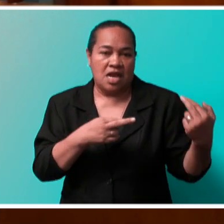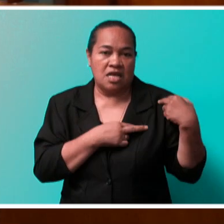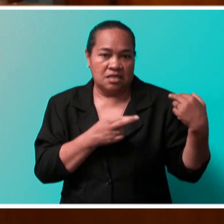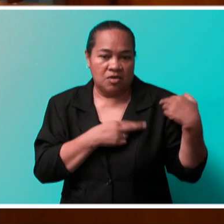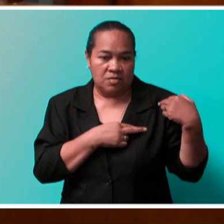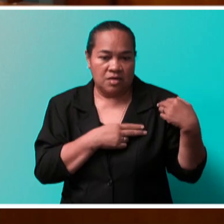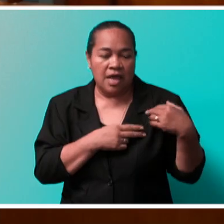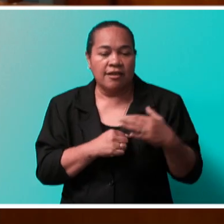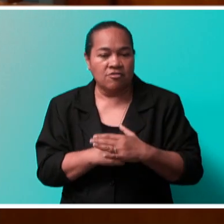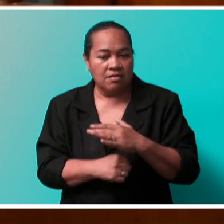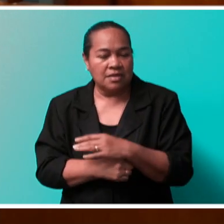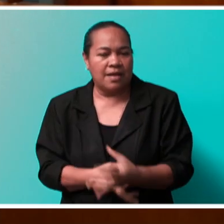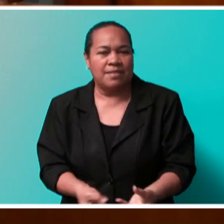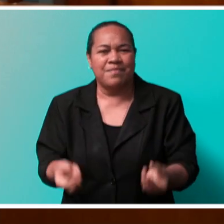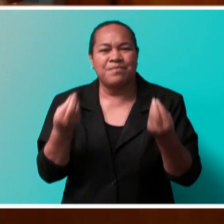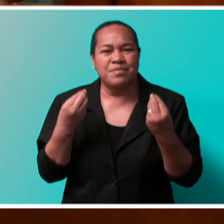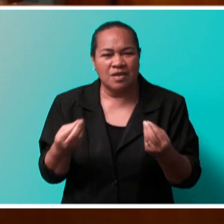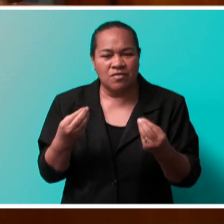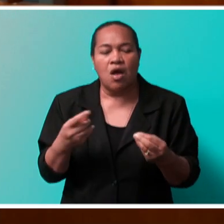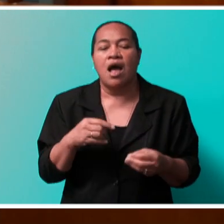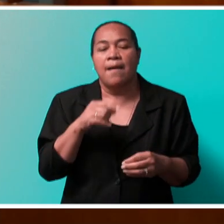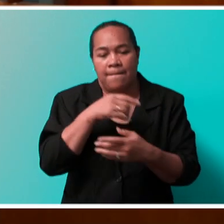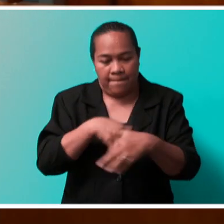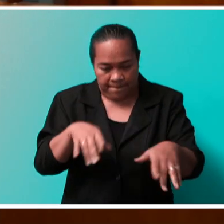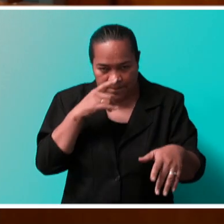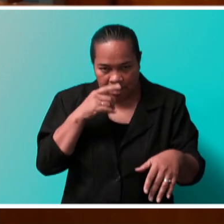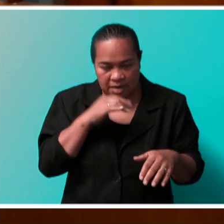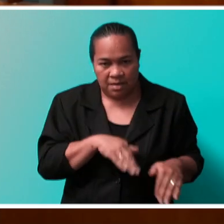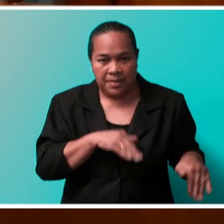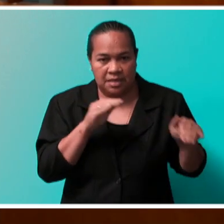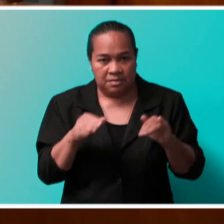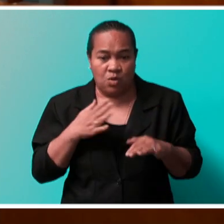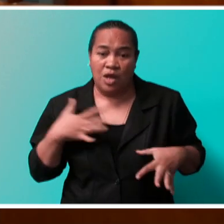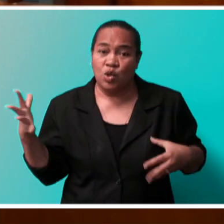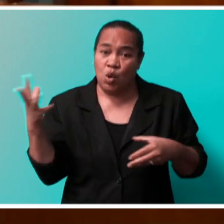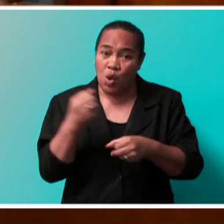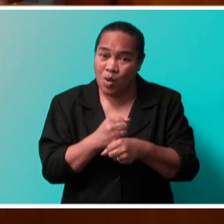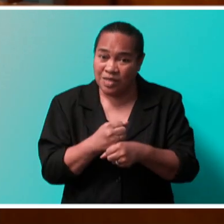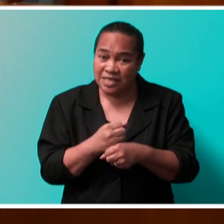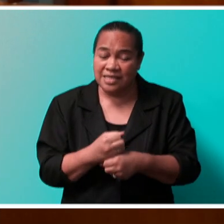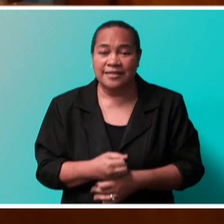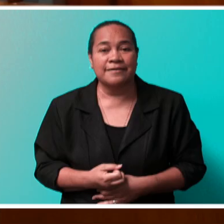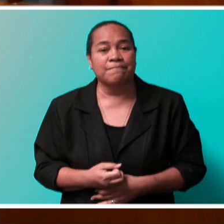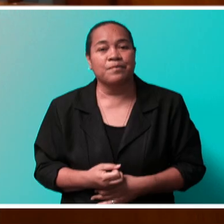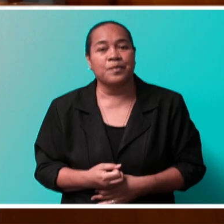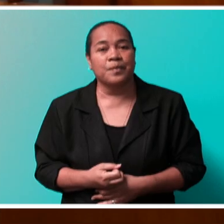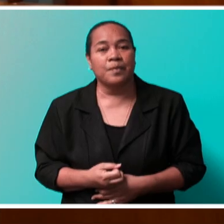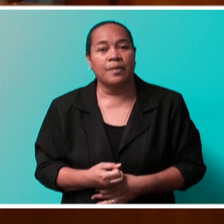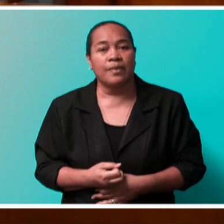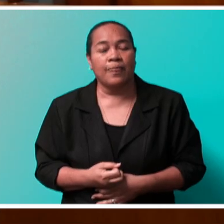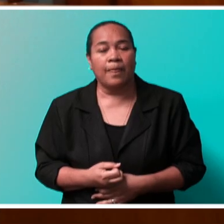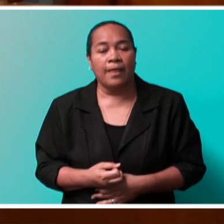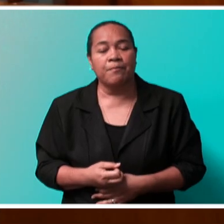grounded in meaningful public participation. In closing, Madam Deputy Speaker,